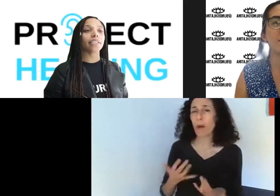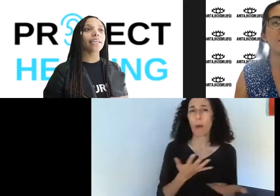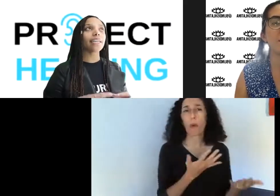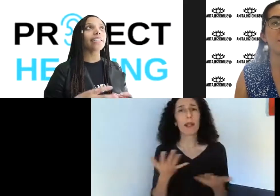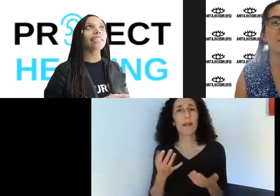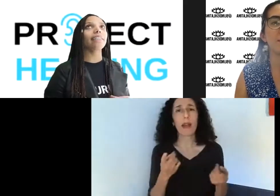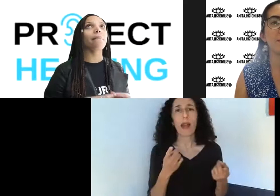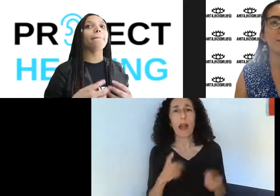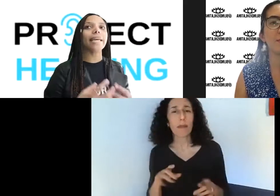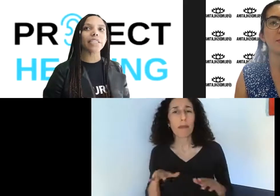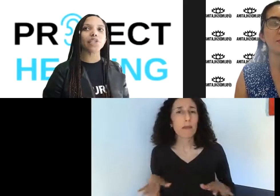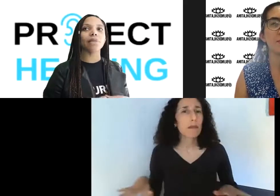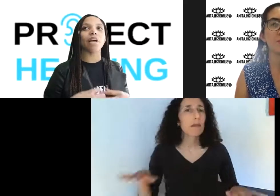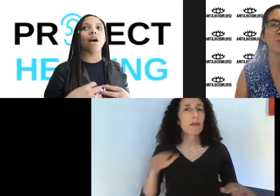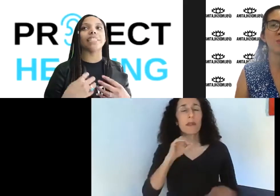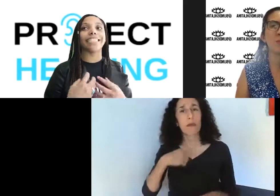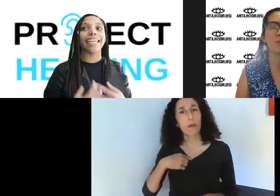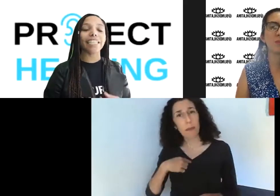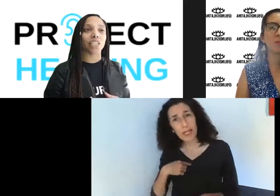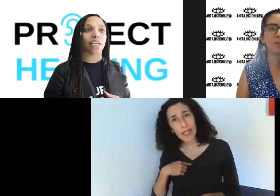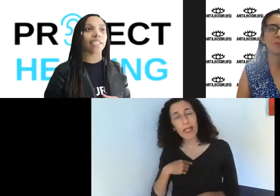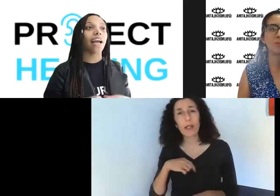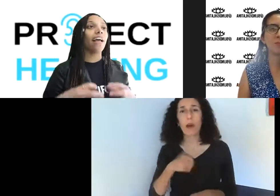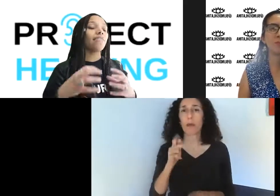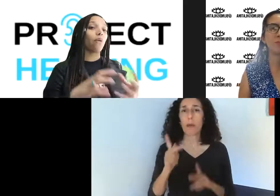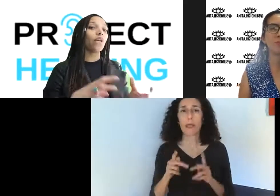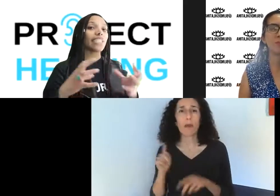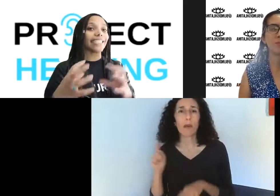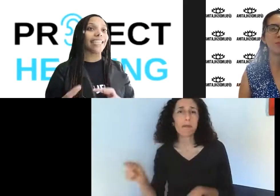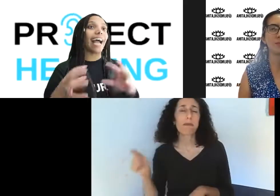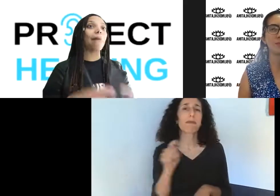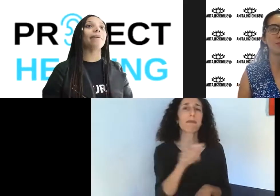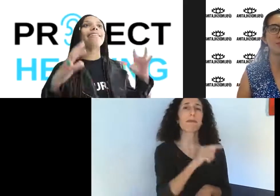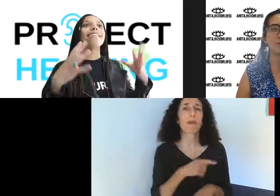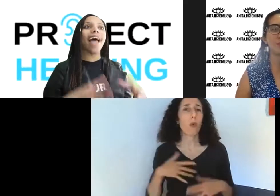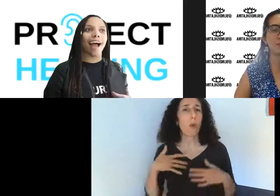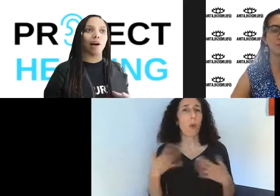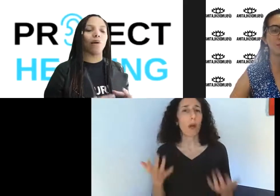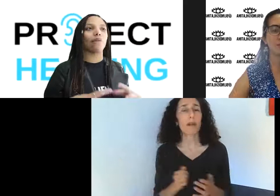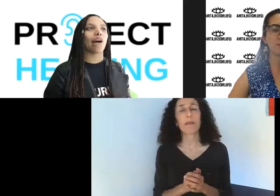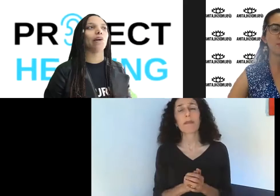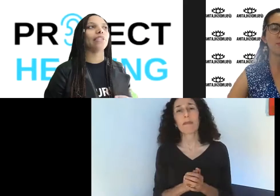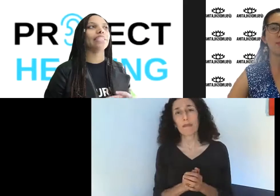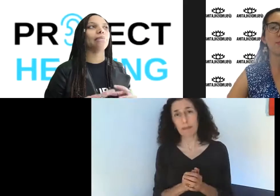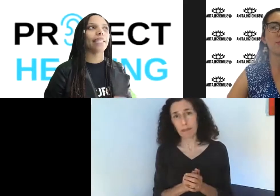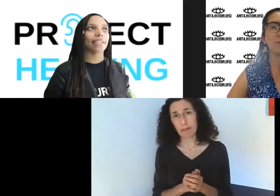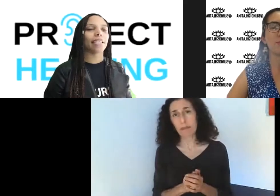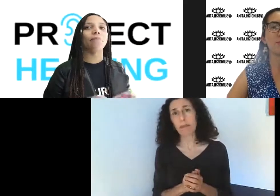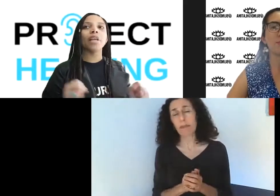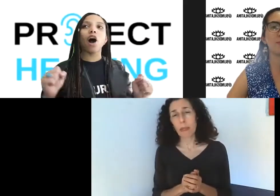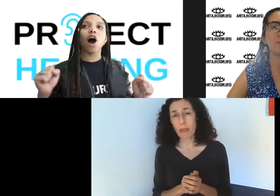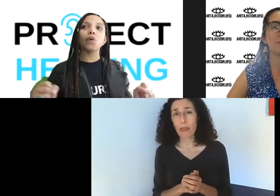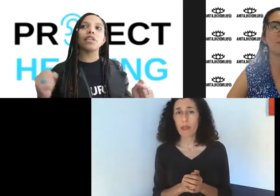learned is that the mainstream conversations that we are seeing happening now around